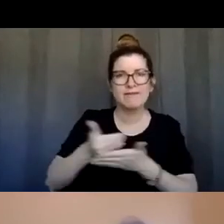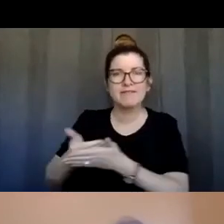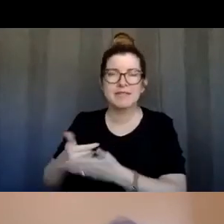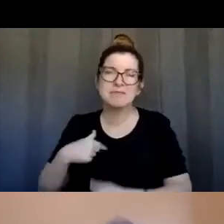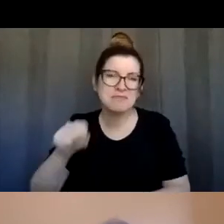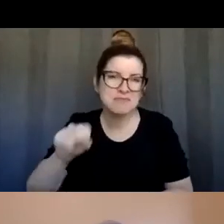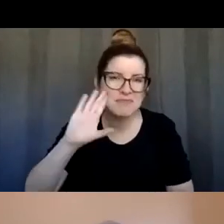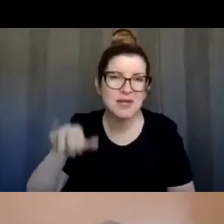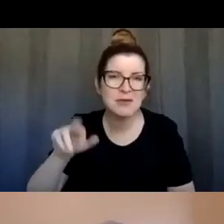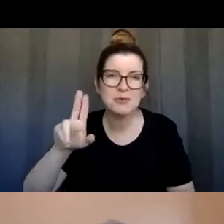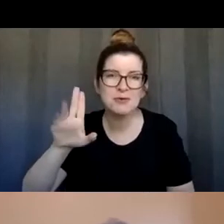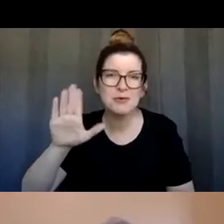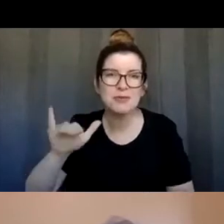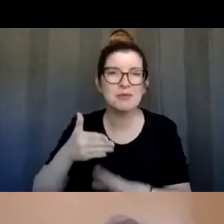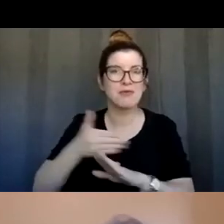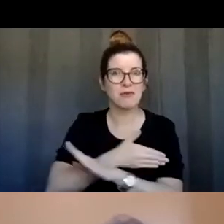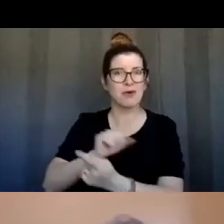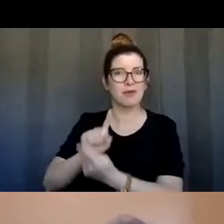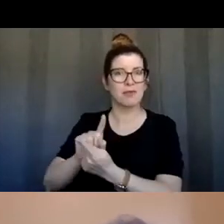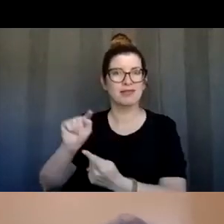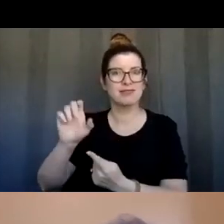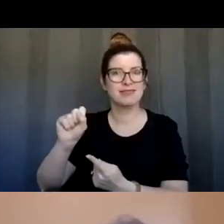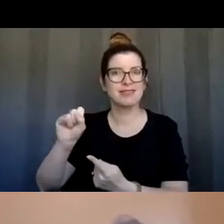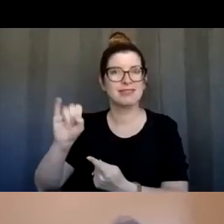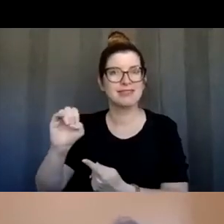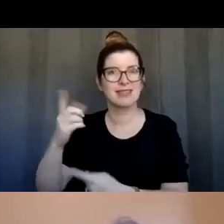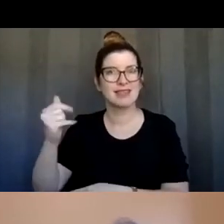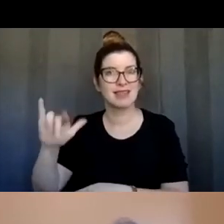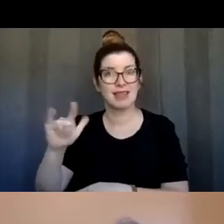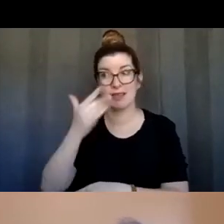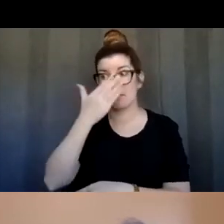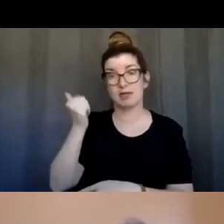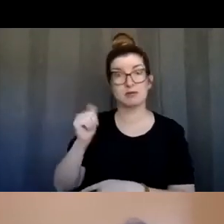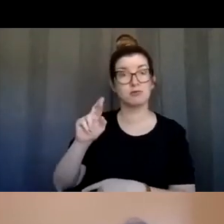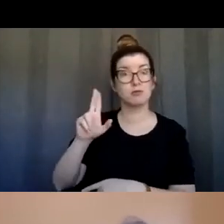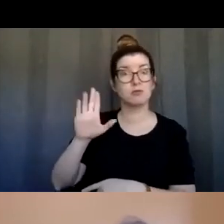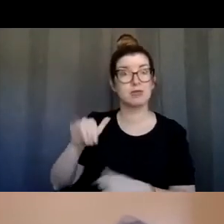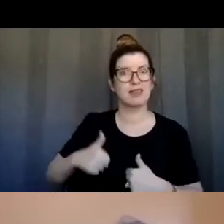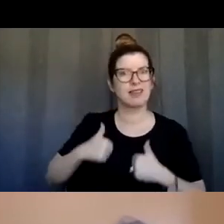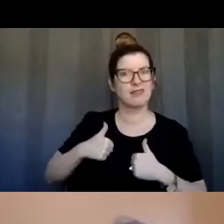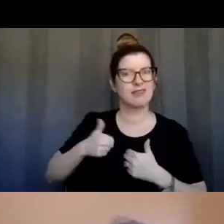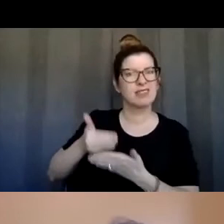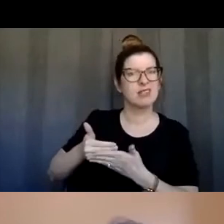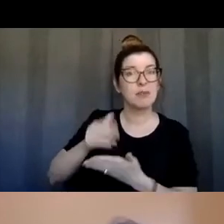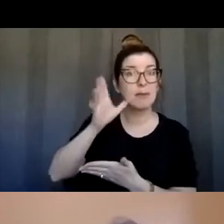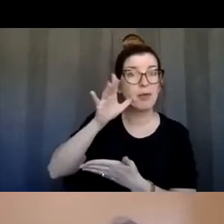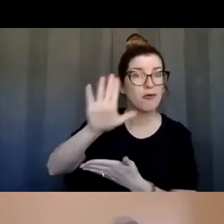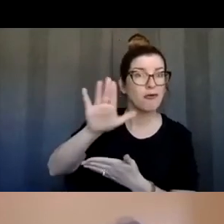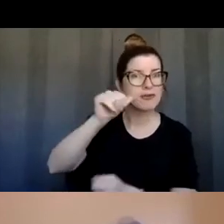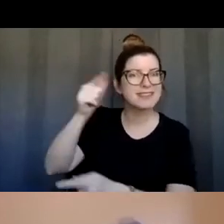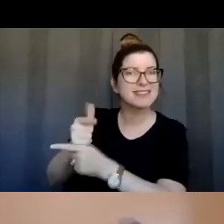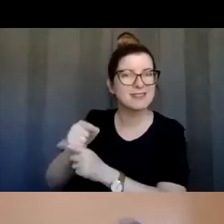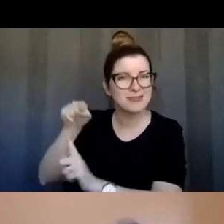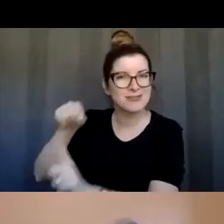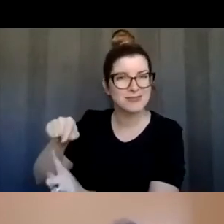Ruby before I knew Tessie and Gail, because Ruby lived in an area where my mother's sister lived. So when we went to